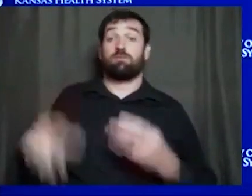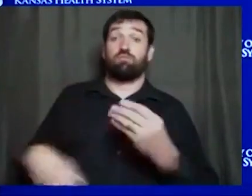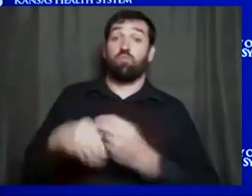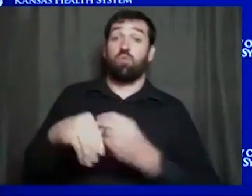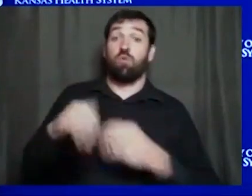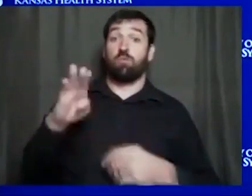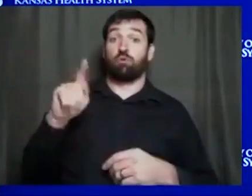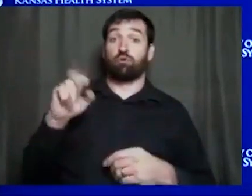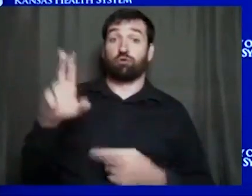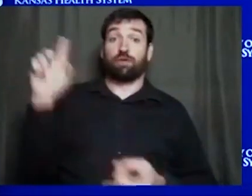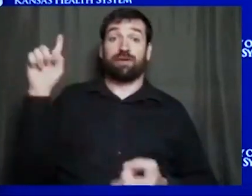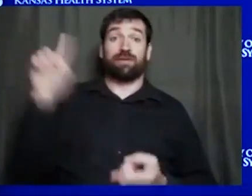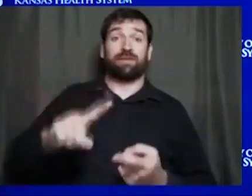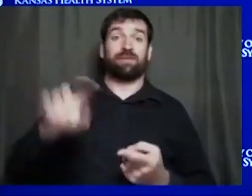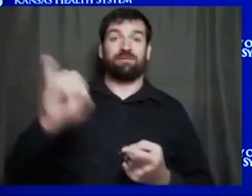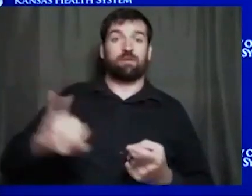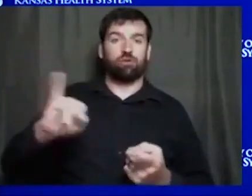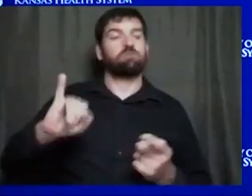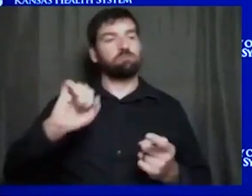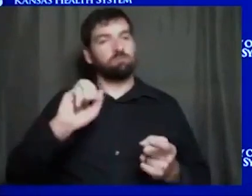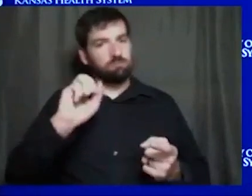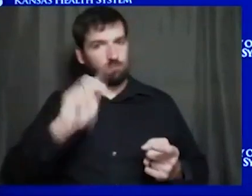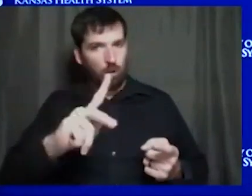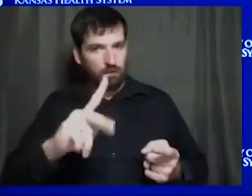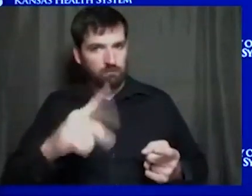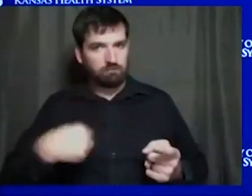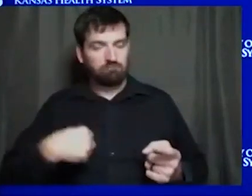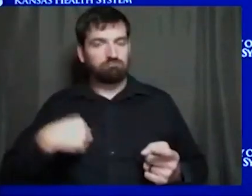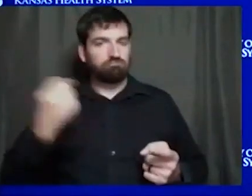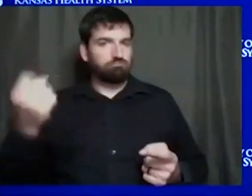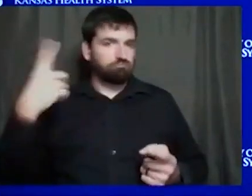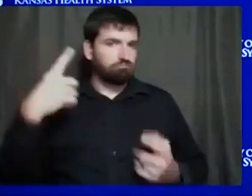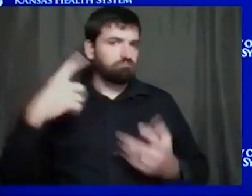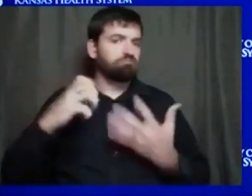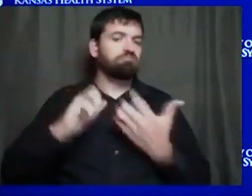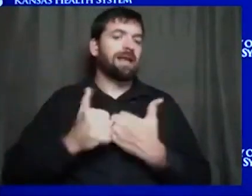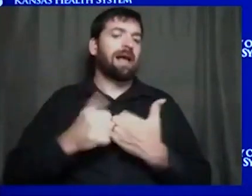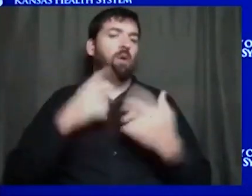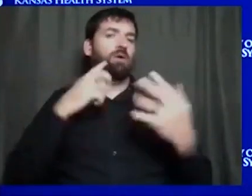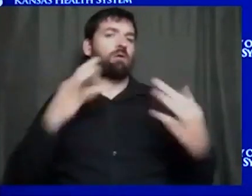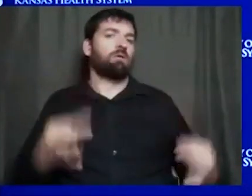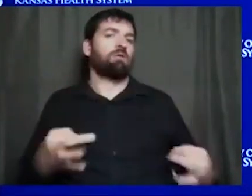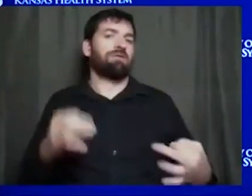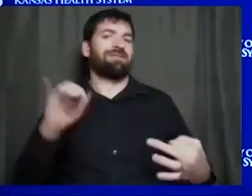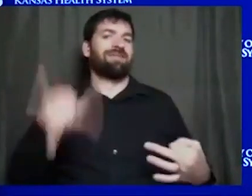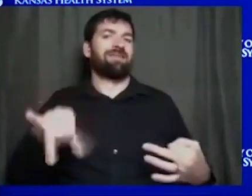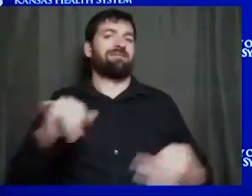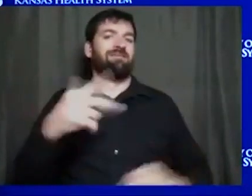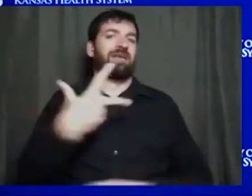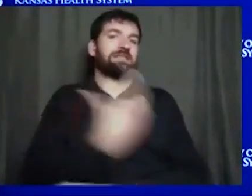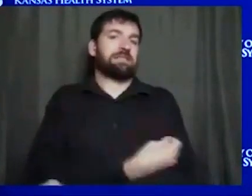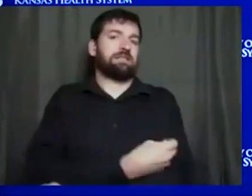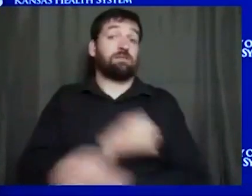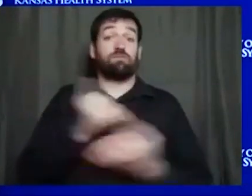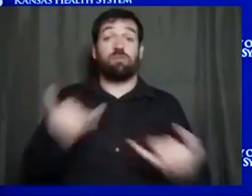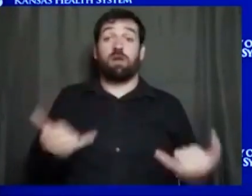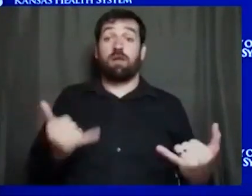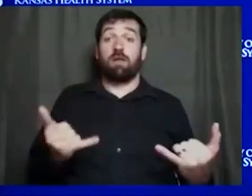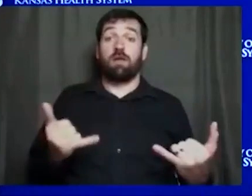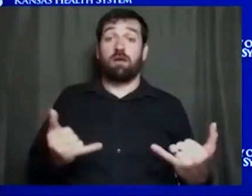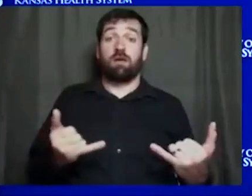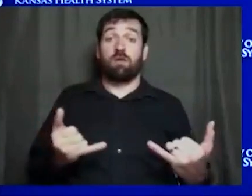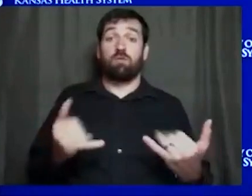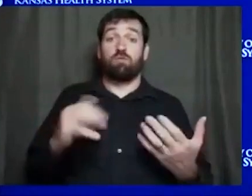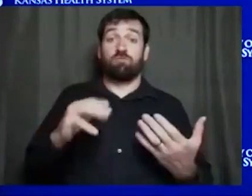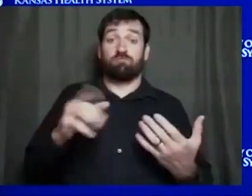infection. Okay, so we also understand how are we judging this vaccine, because right now, for all of you out there who have